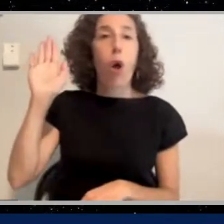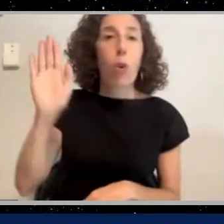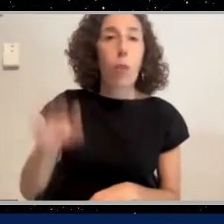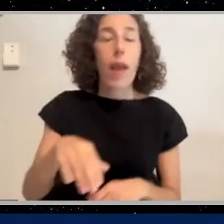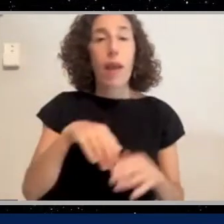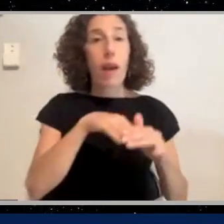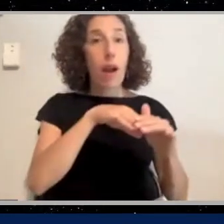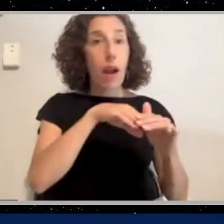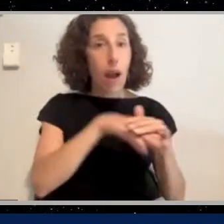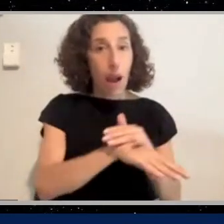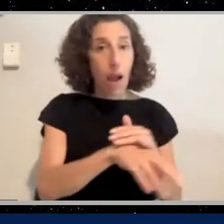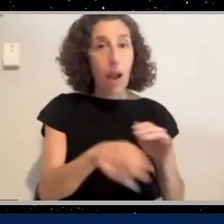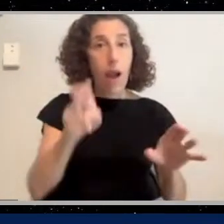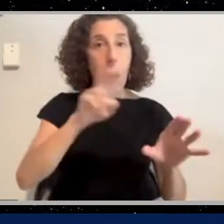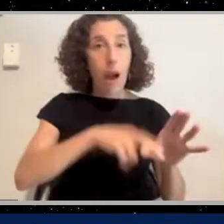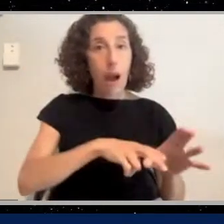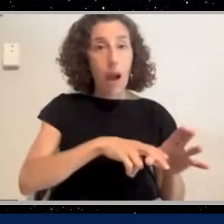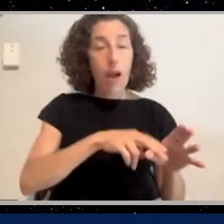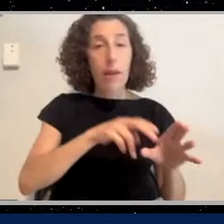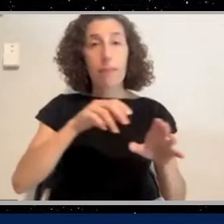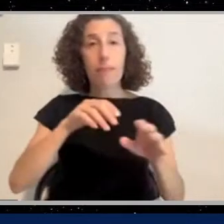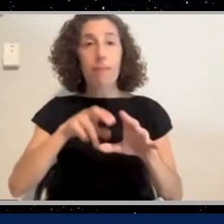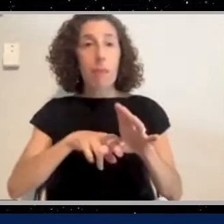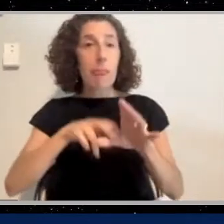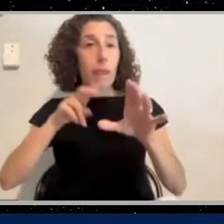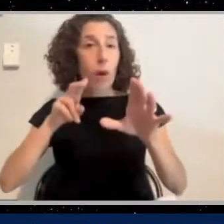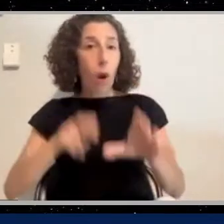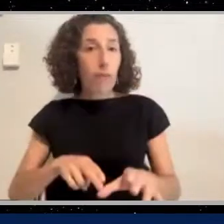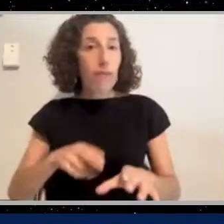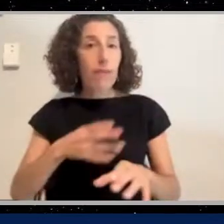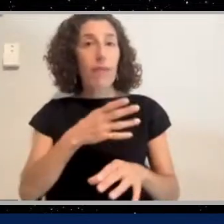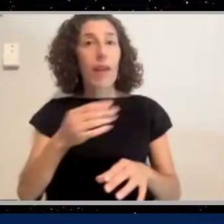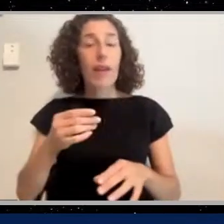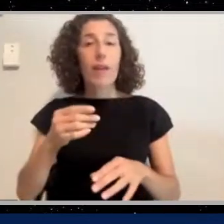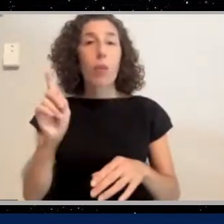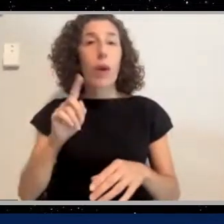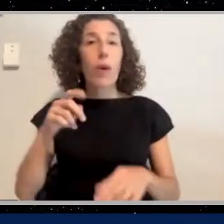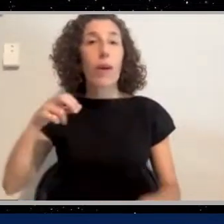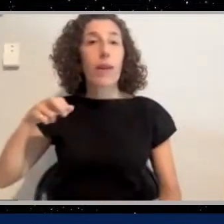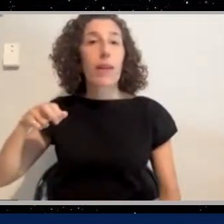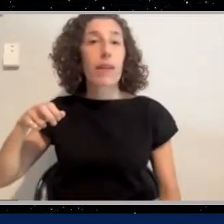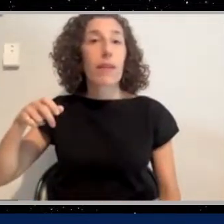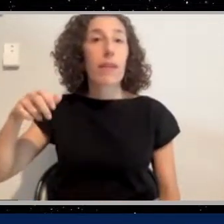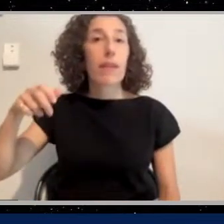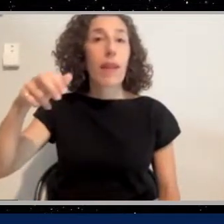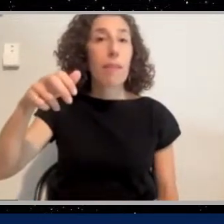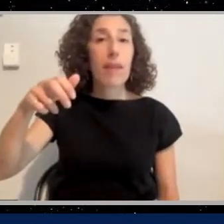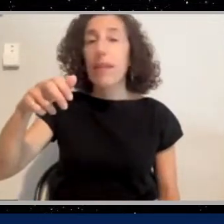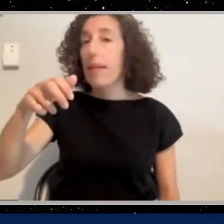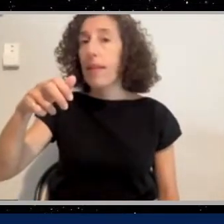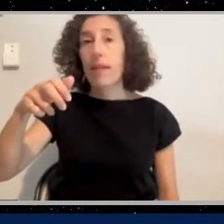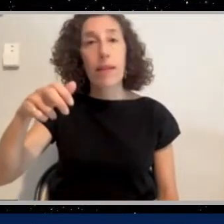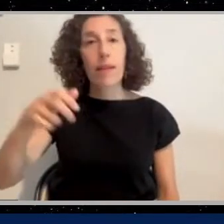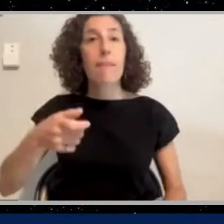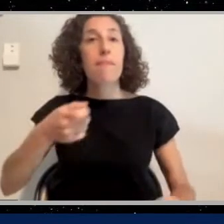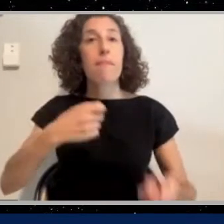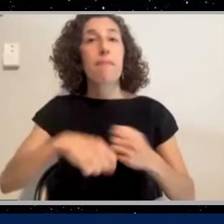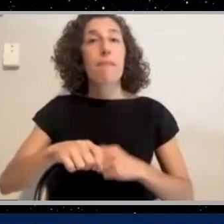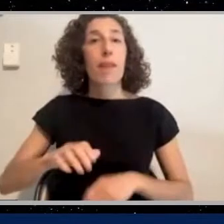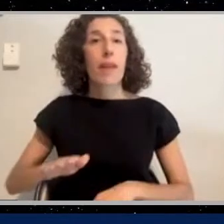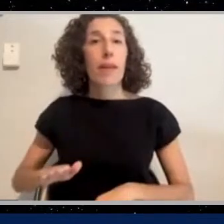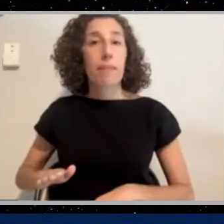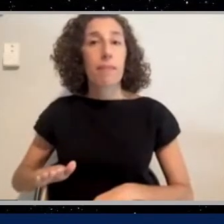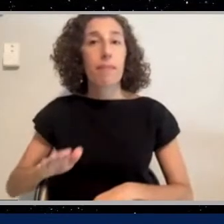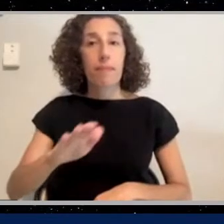they use is in the back, right under the tail, which is steps. Obviously, there were some of us that couldn't use those steps. So they